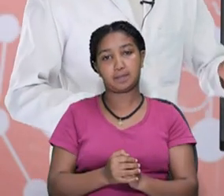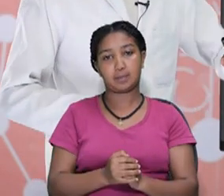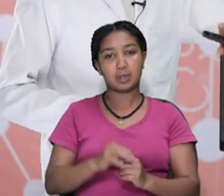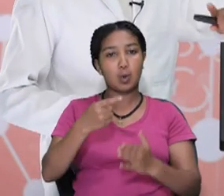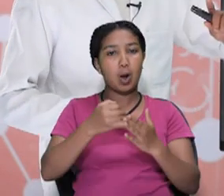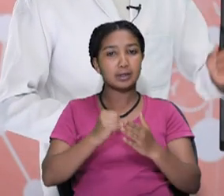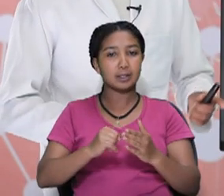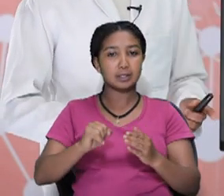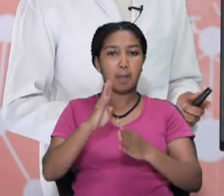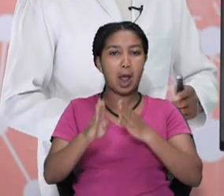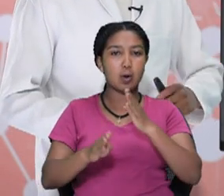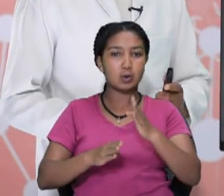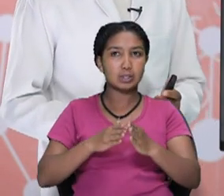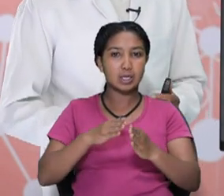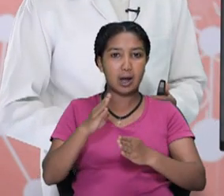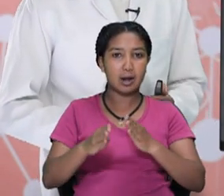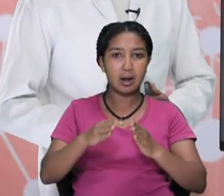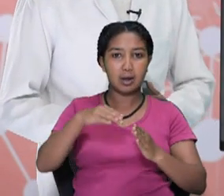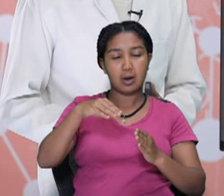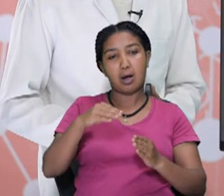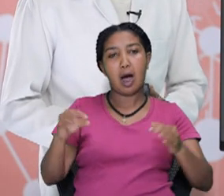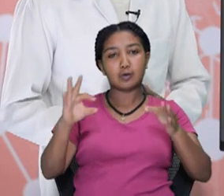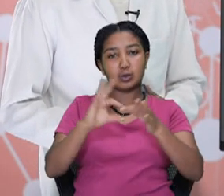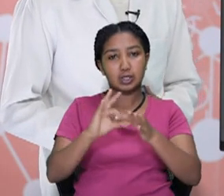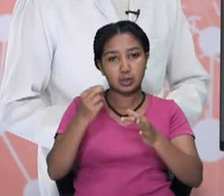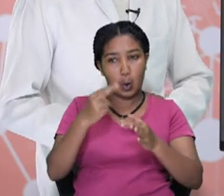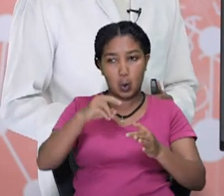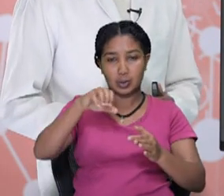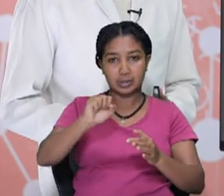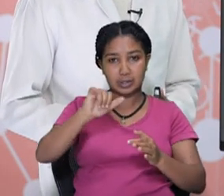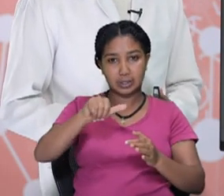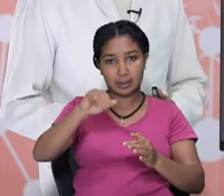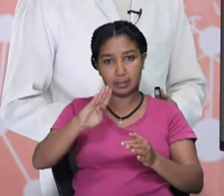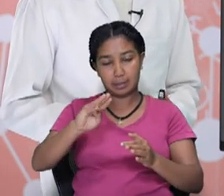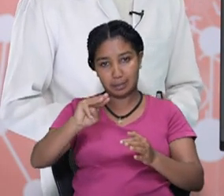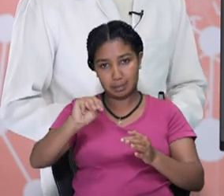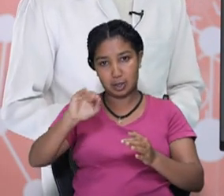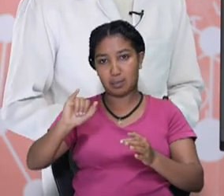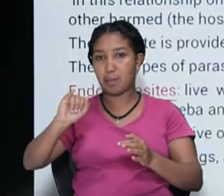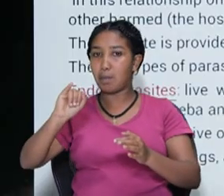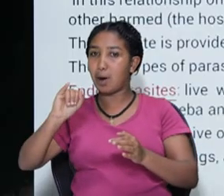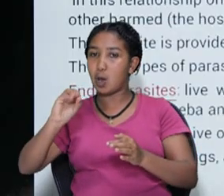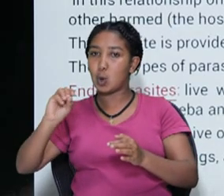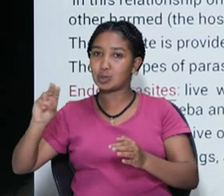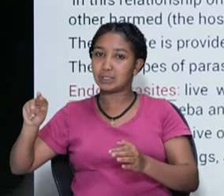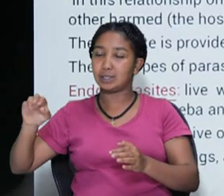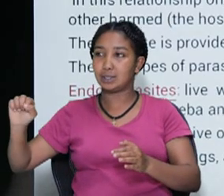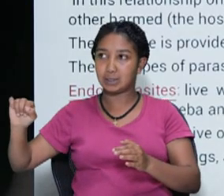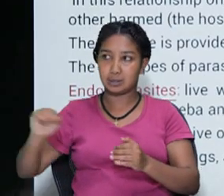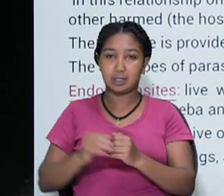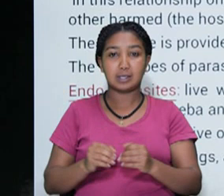So what is biological associations or symbiosis? This is it is a general biological term of